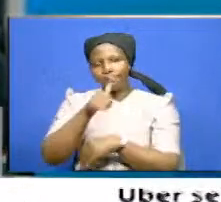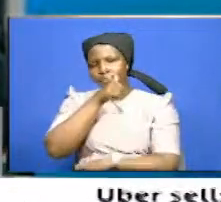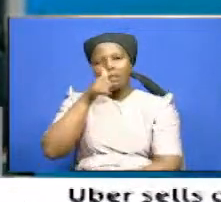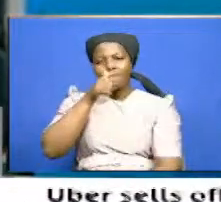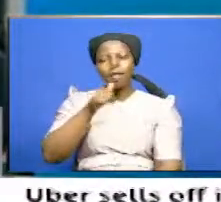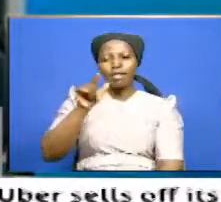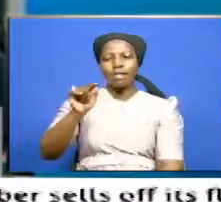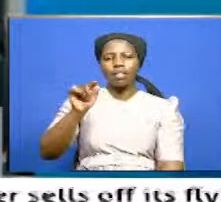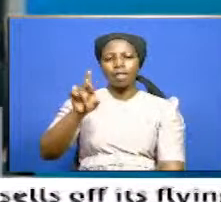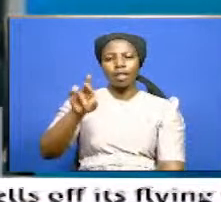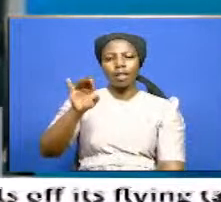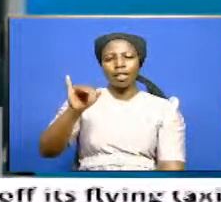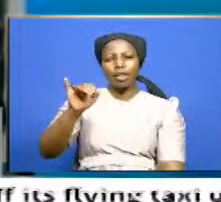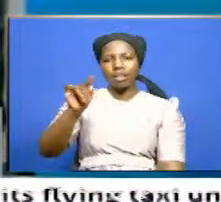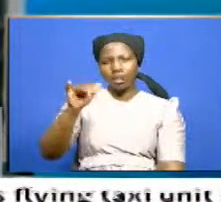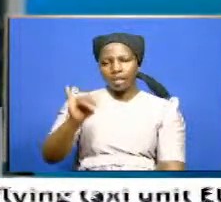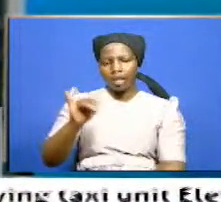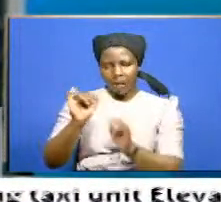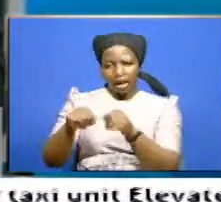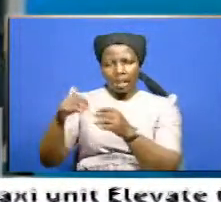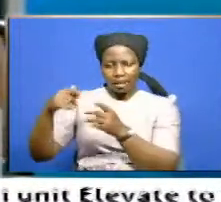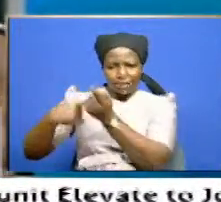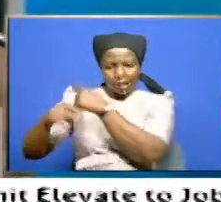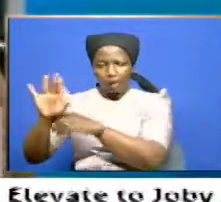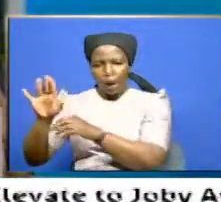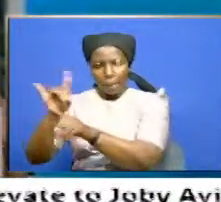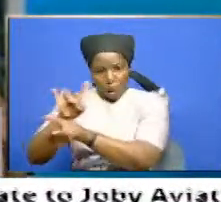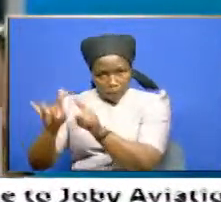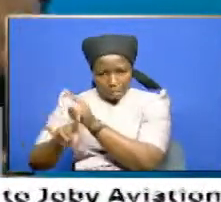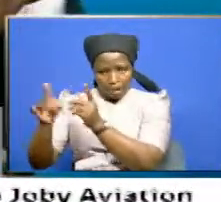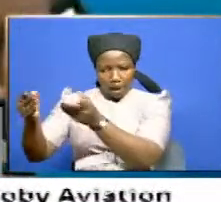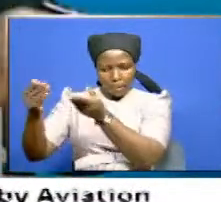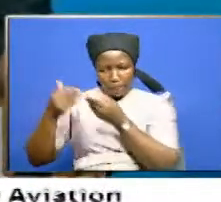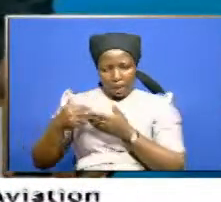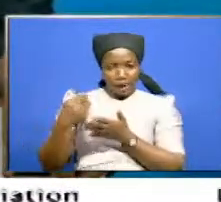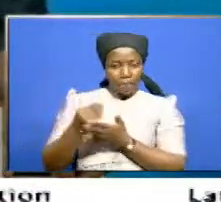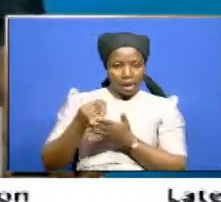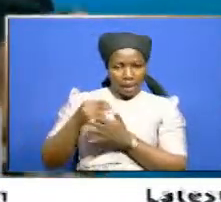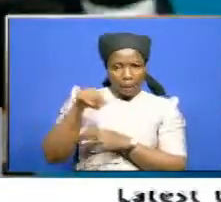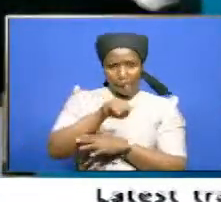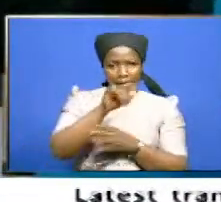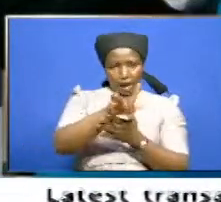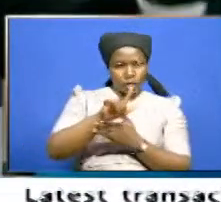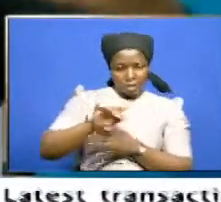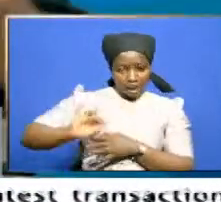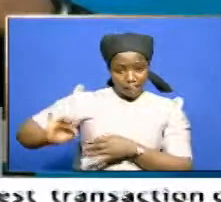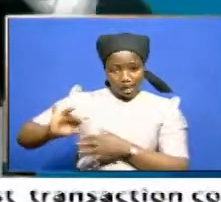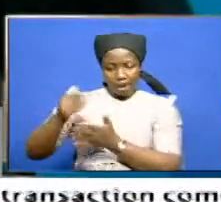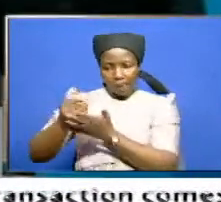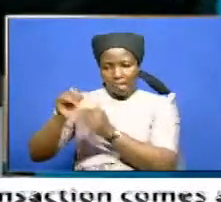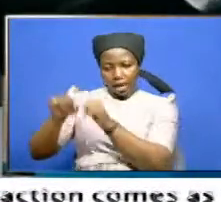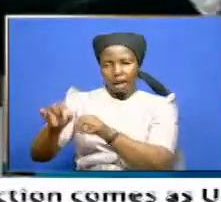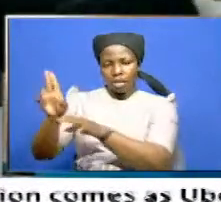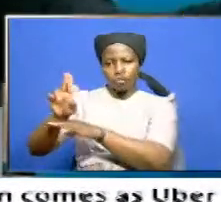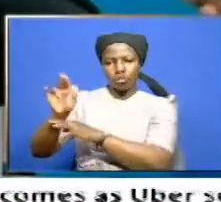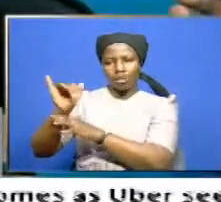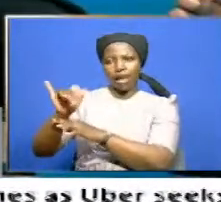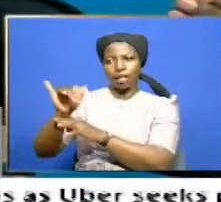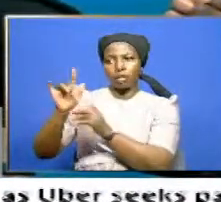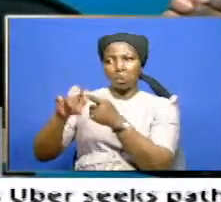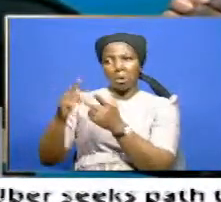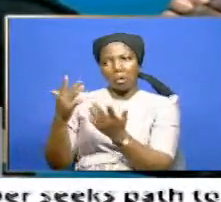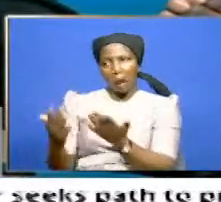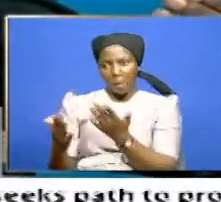can sell the property on our behalf and bring the cash and pay off the facility. Then the rest of the cash, they can use it to